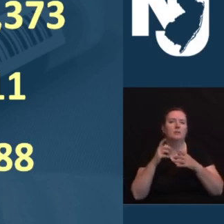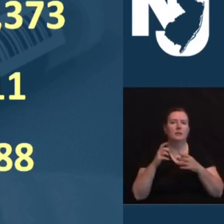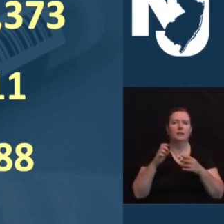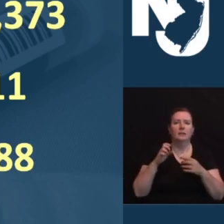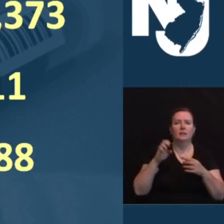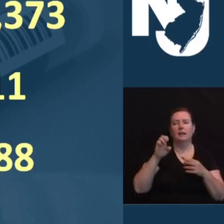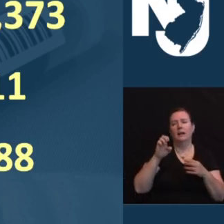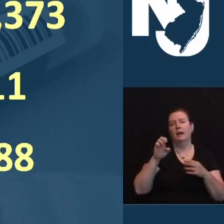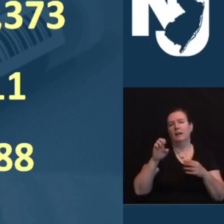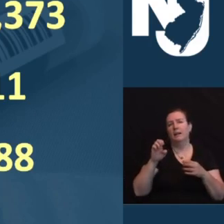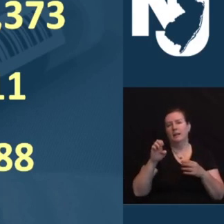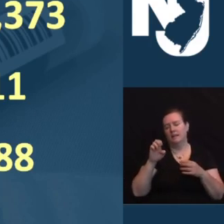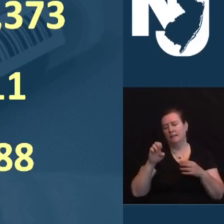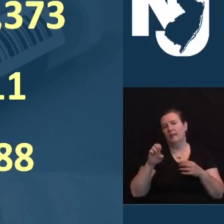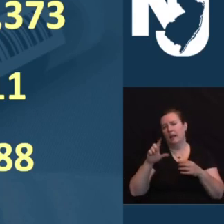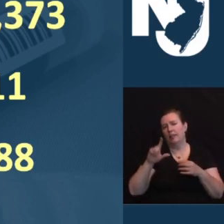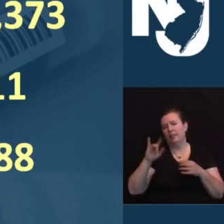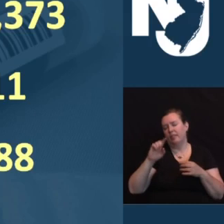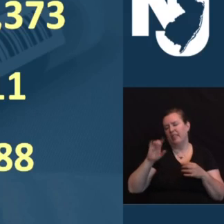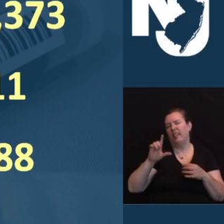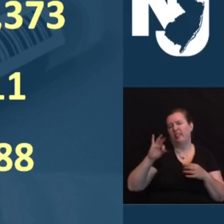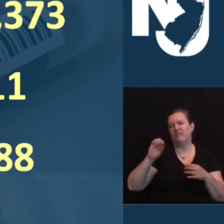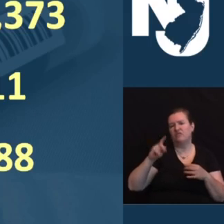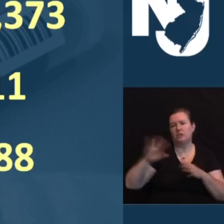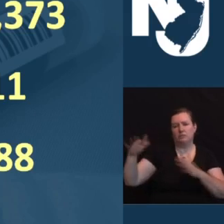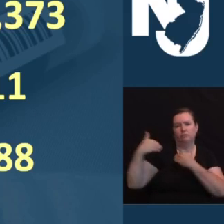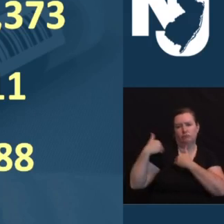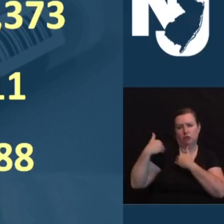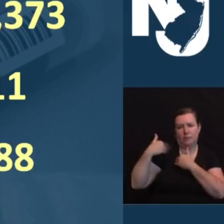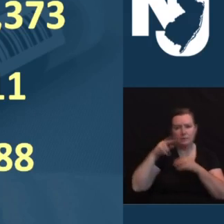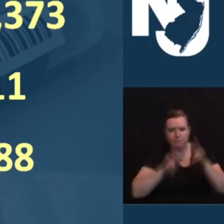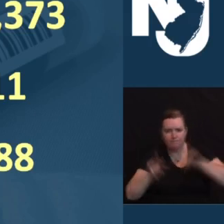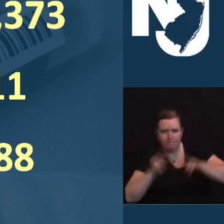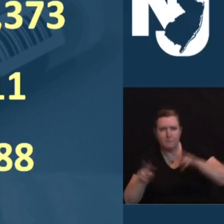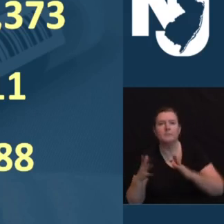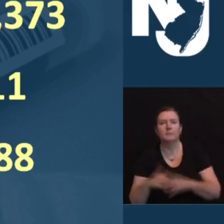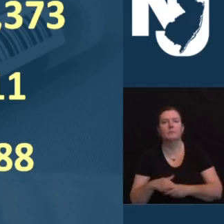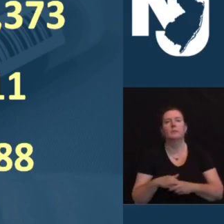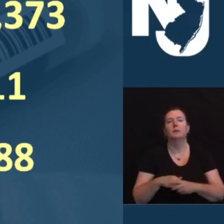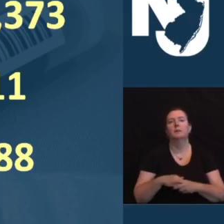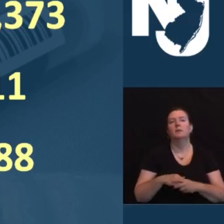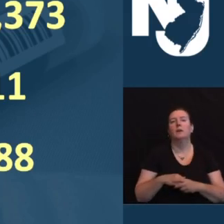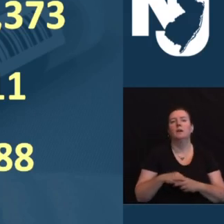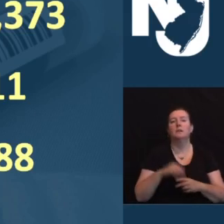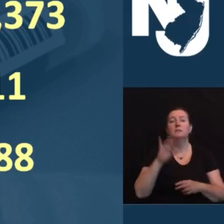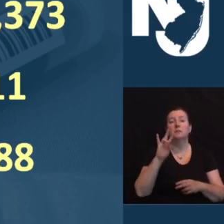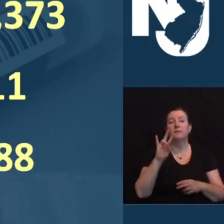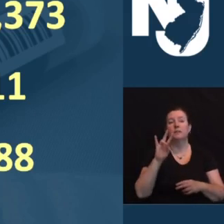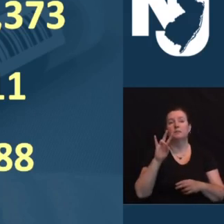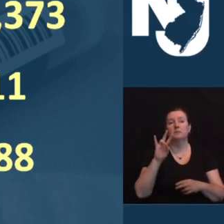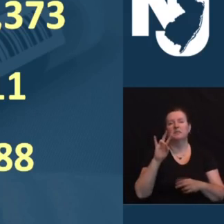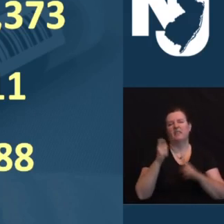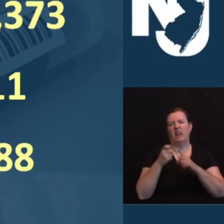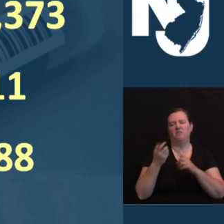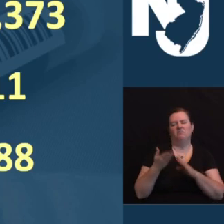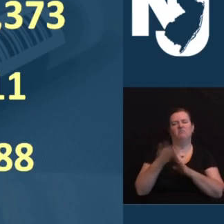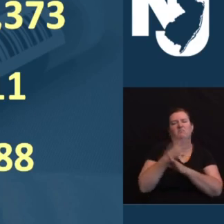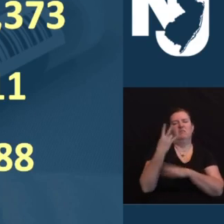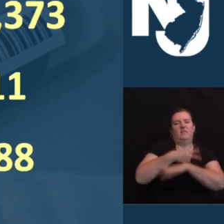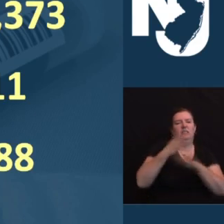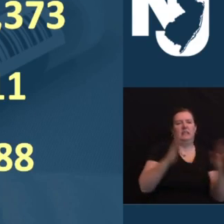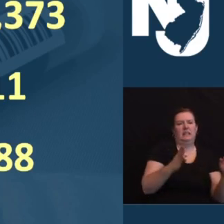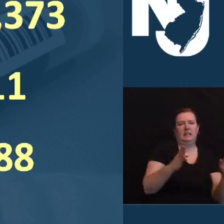1,788. So of the 11 deaths, Judy, 7 are from the past 7 days, with 2 each,